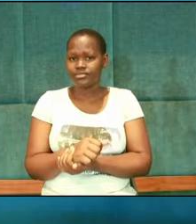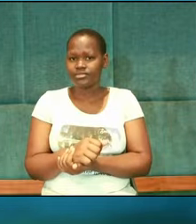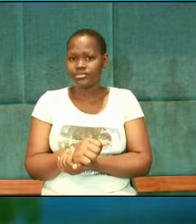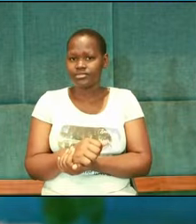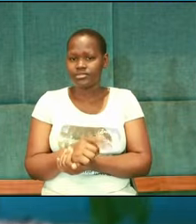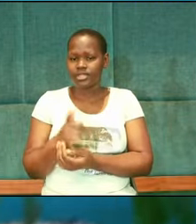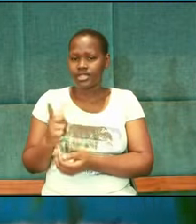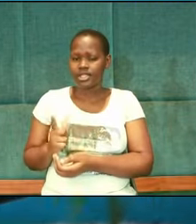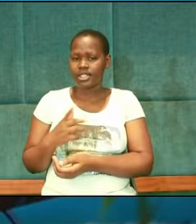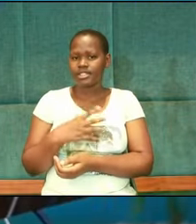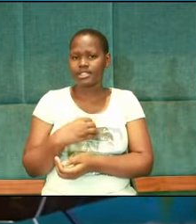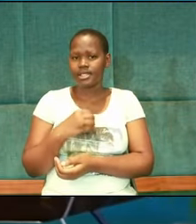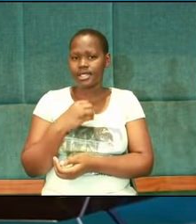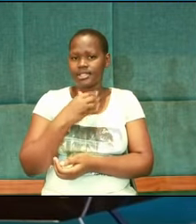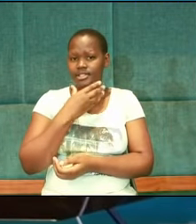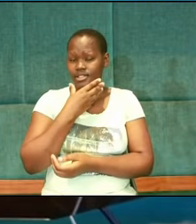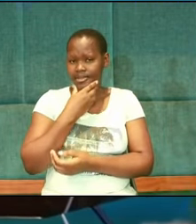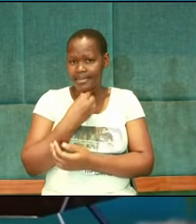Ladies and gentlemen,